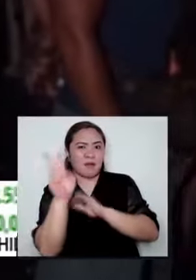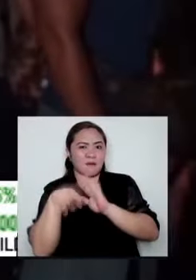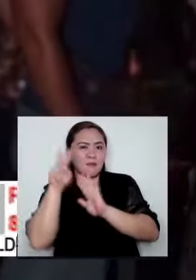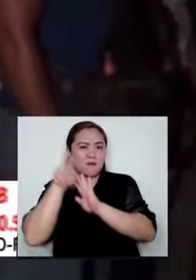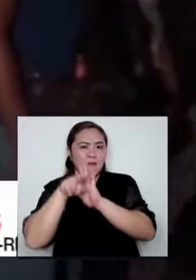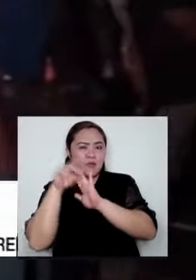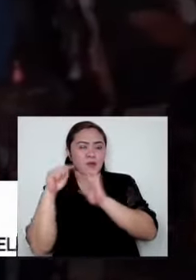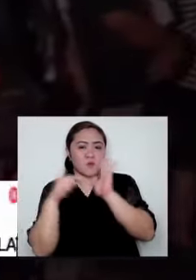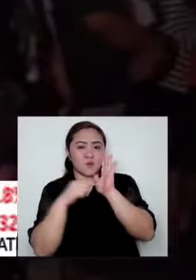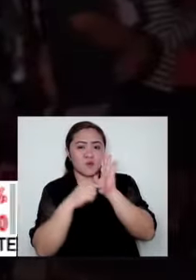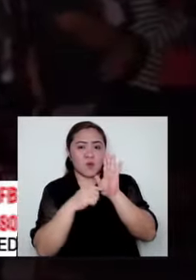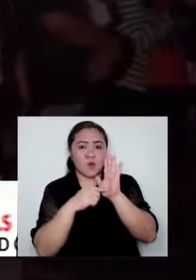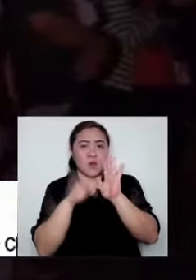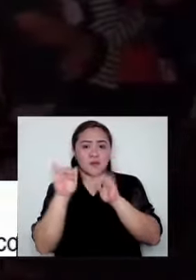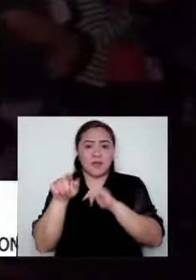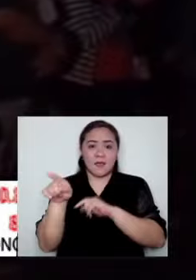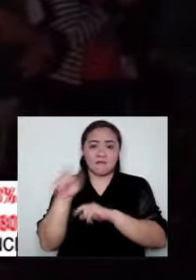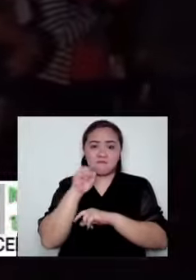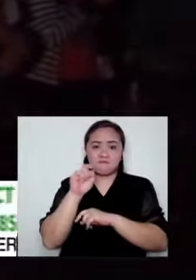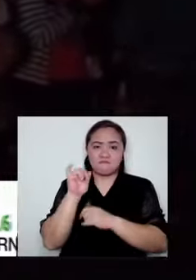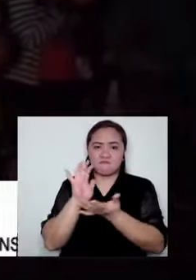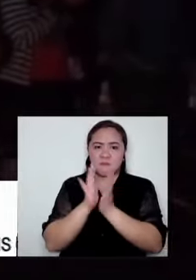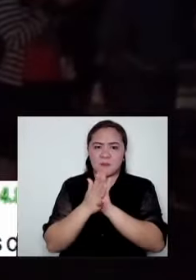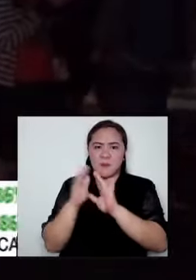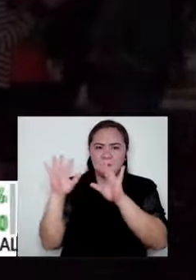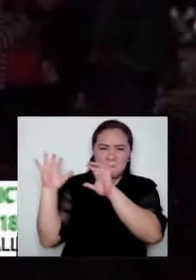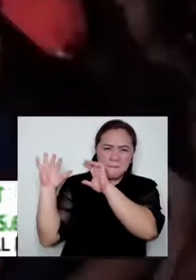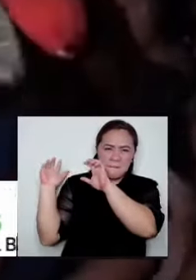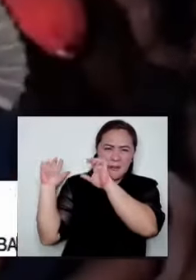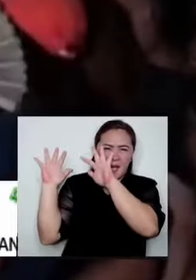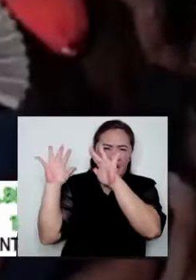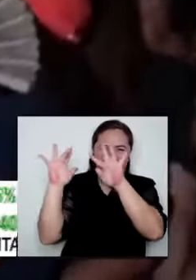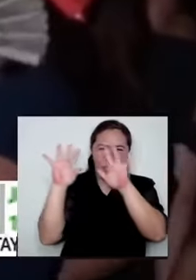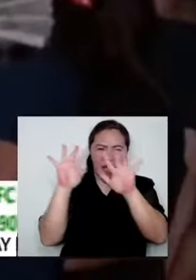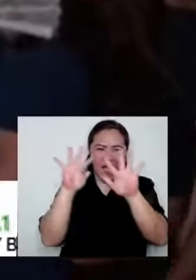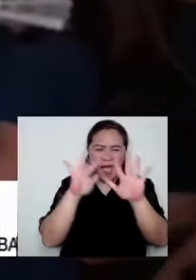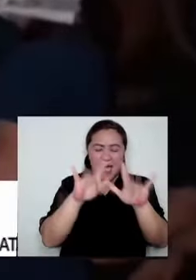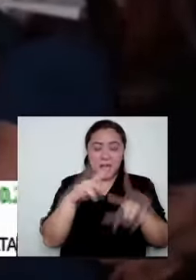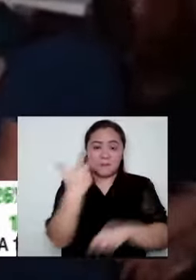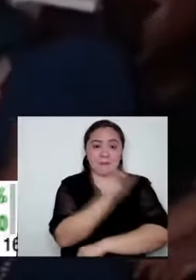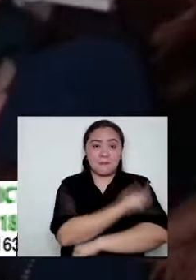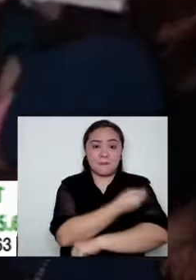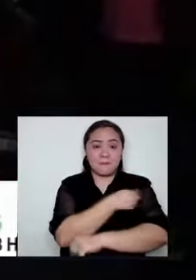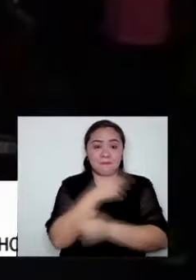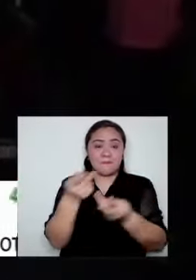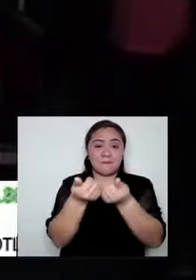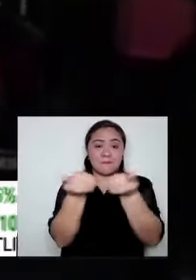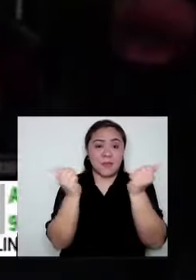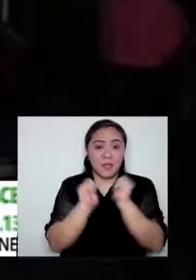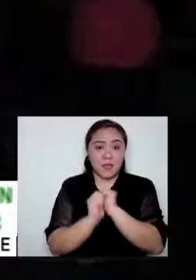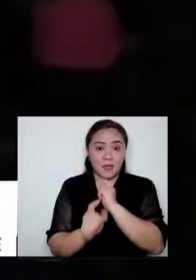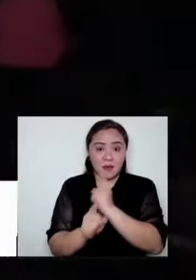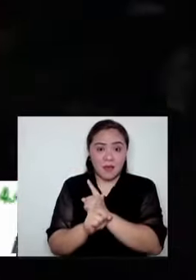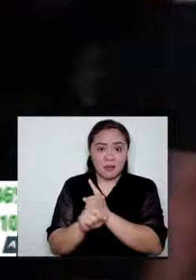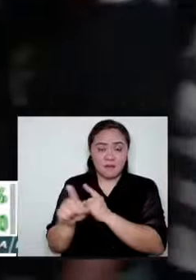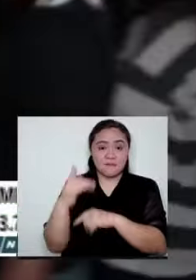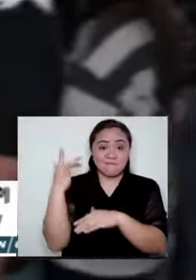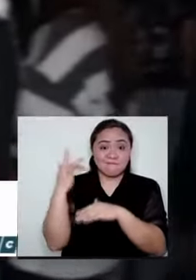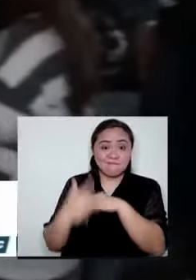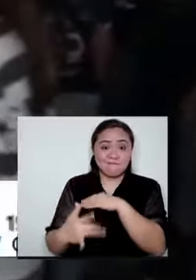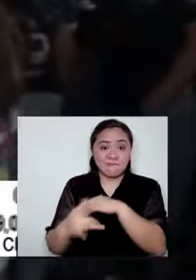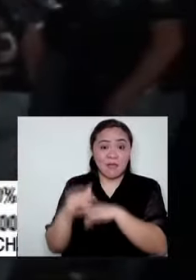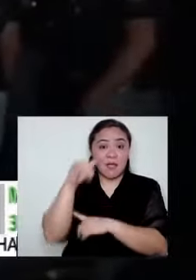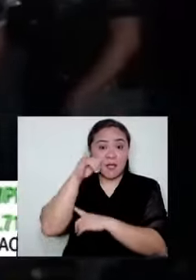Thousands of people there, just throngs of people going to vaccination sites. This is very early in the morning